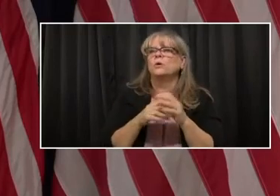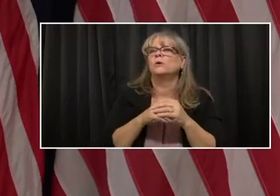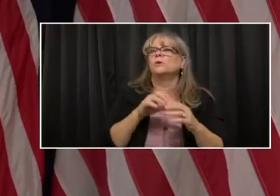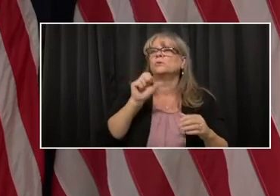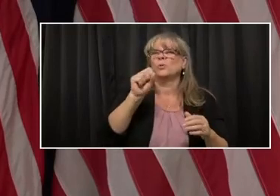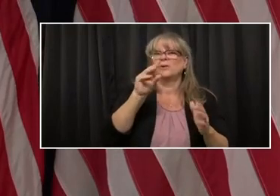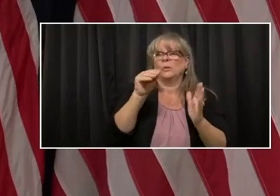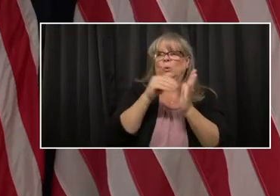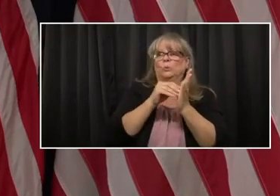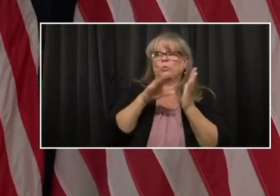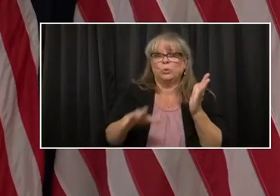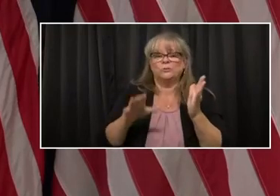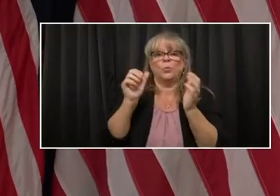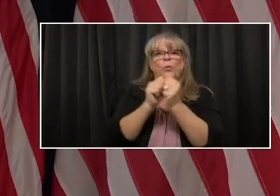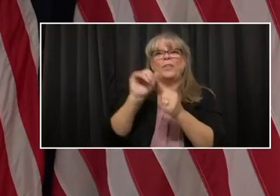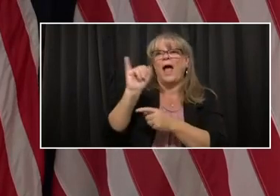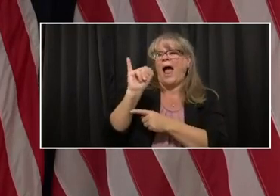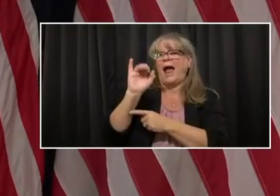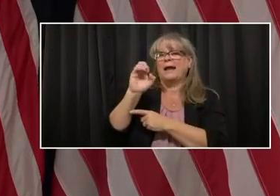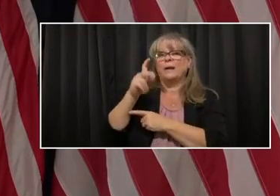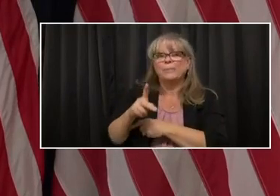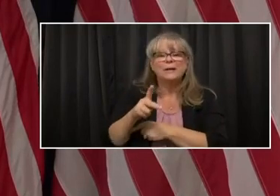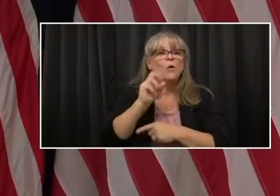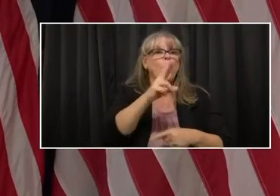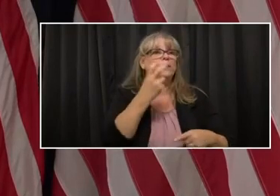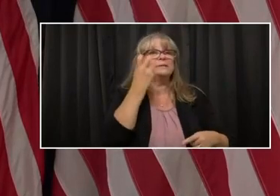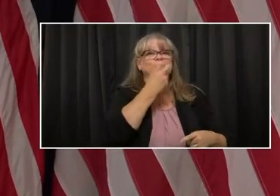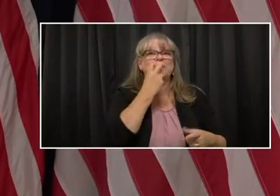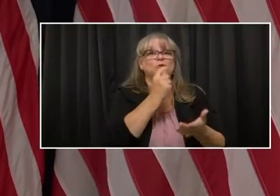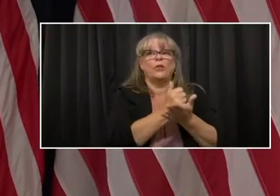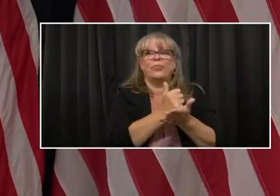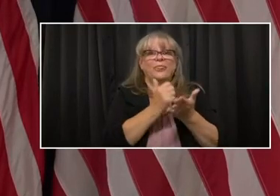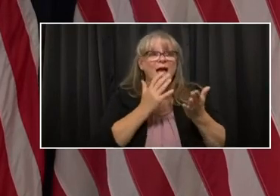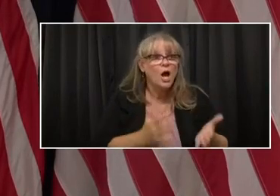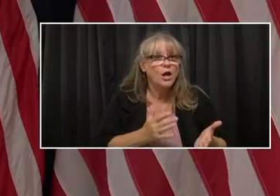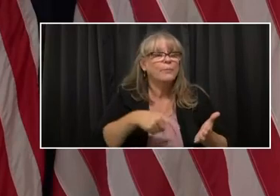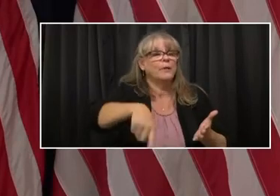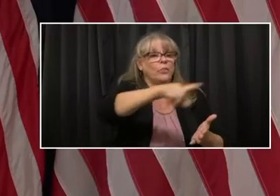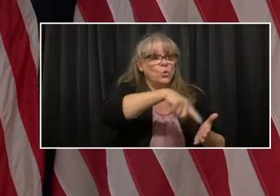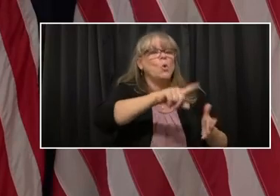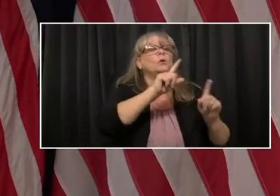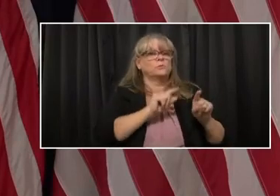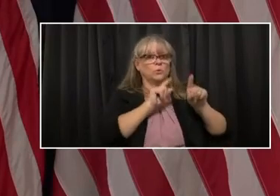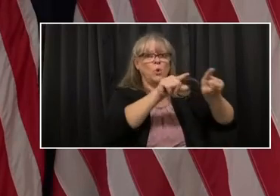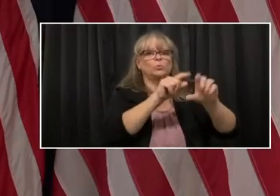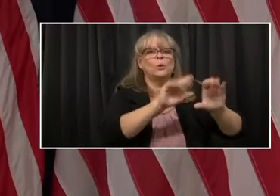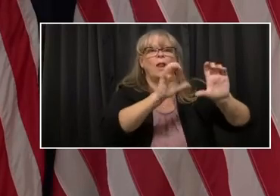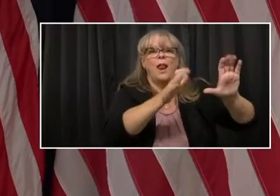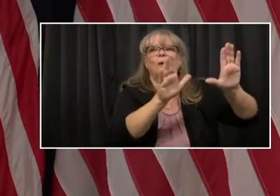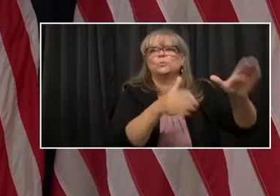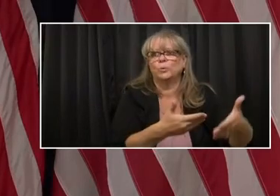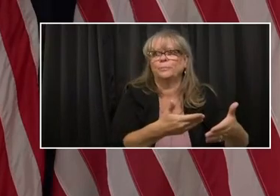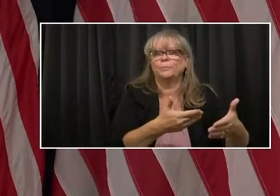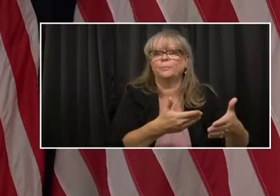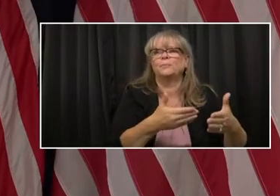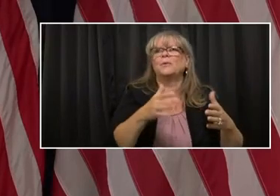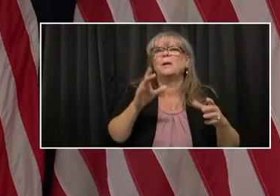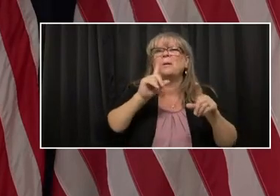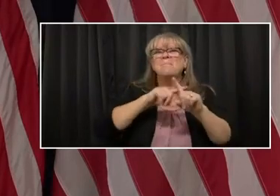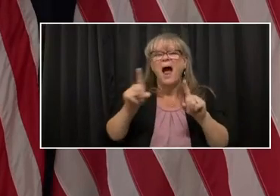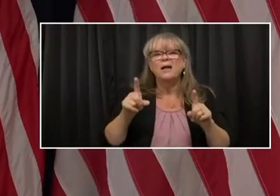in person at school? For kids who have nowhere else to go or need school lunch or school breakfast, are they getting that at the school site?